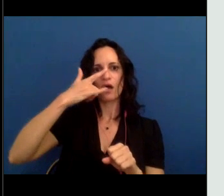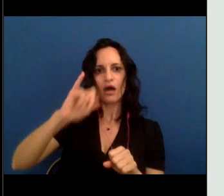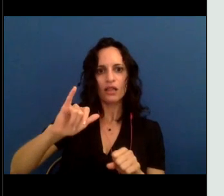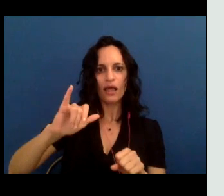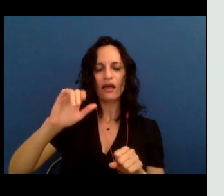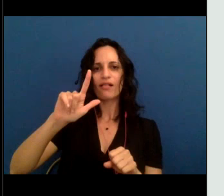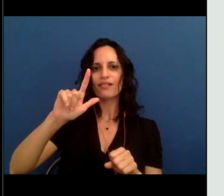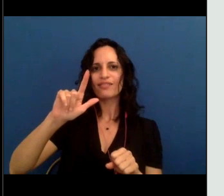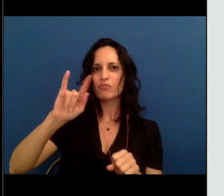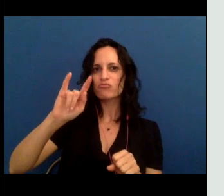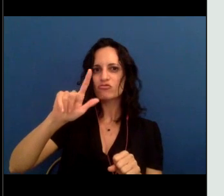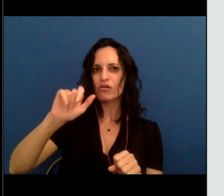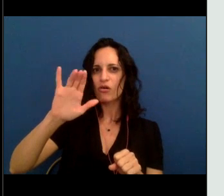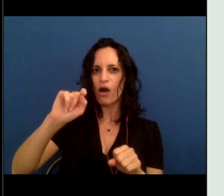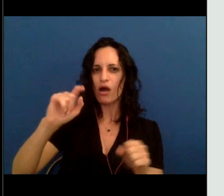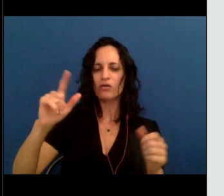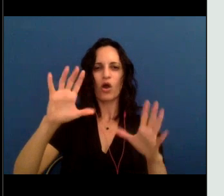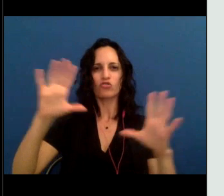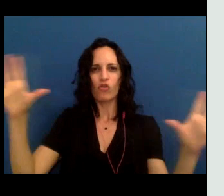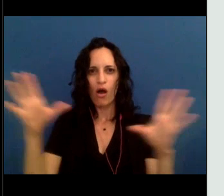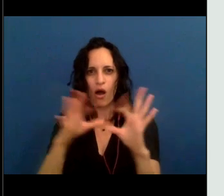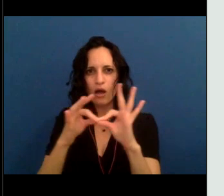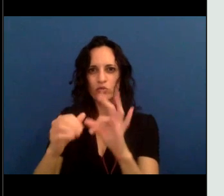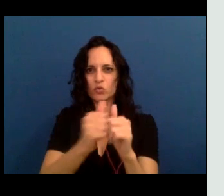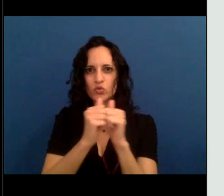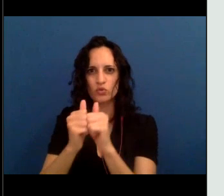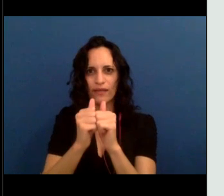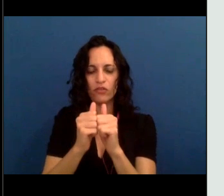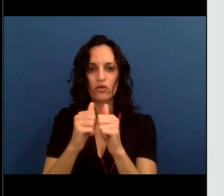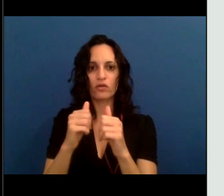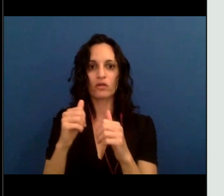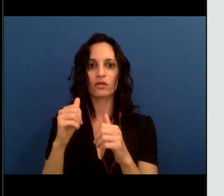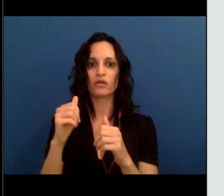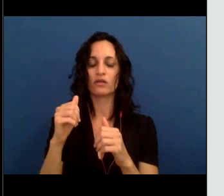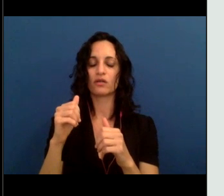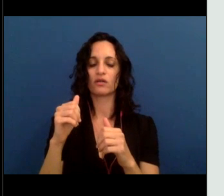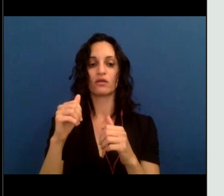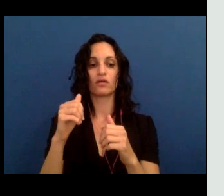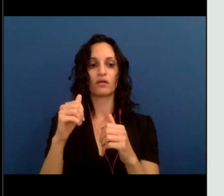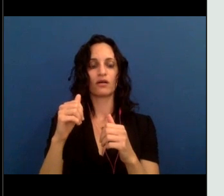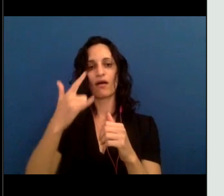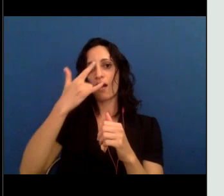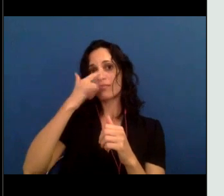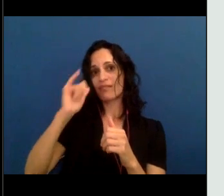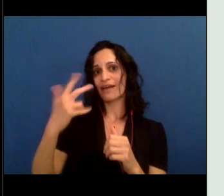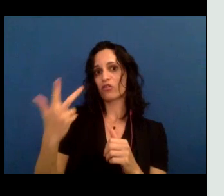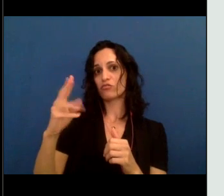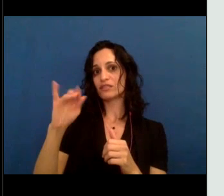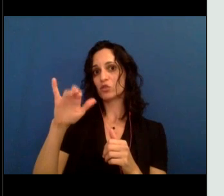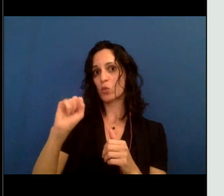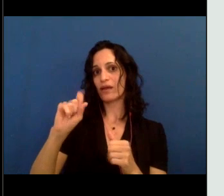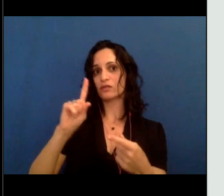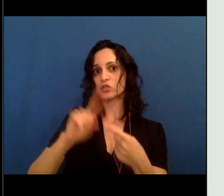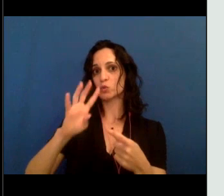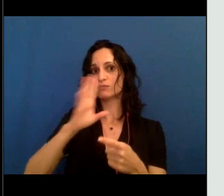we see evident in terms of analysis in that 3 Ways to Speak English video.